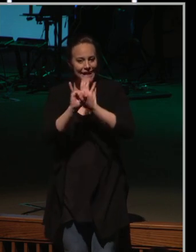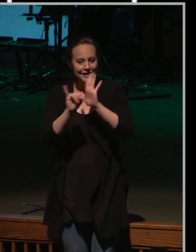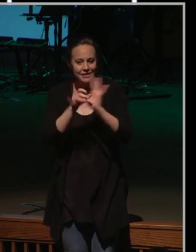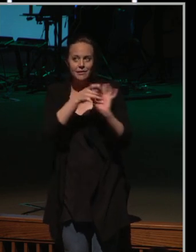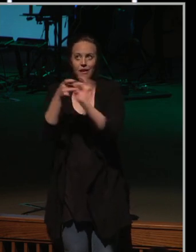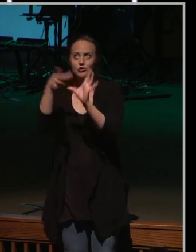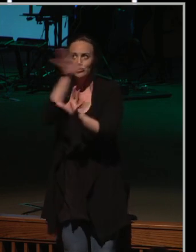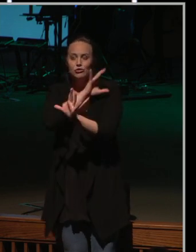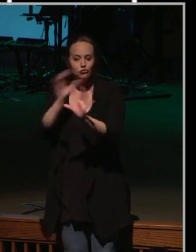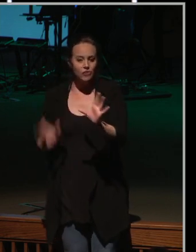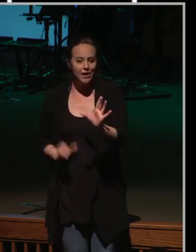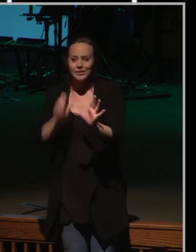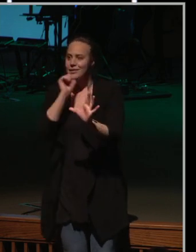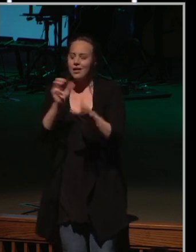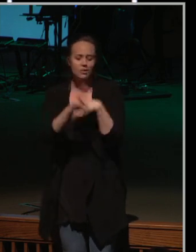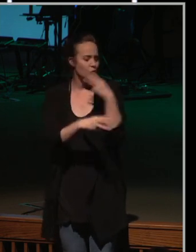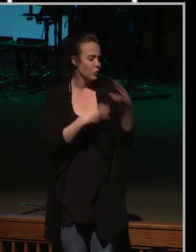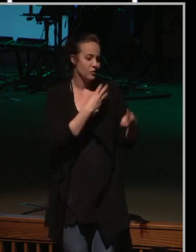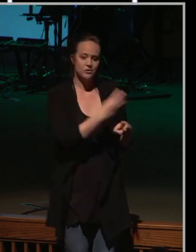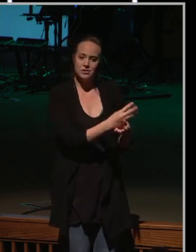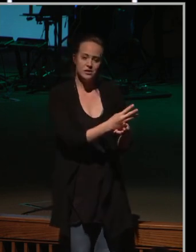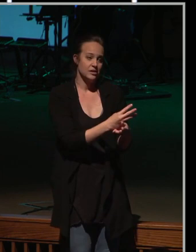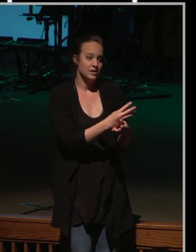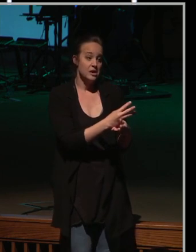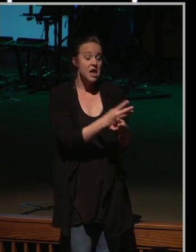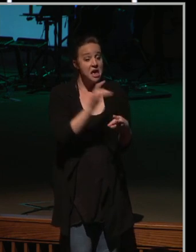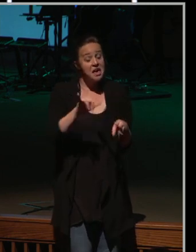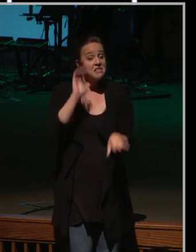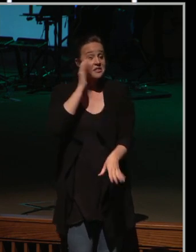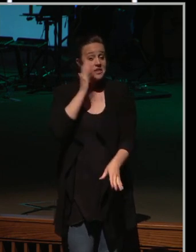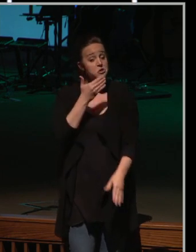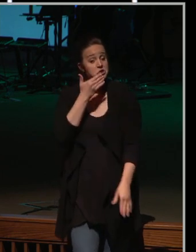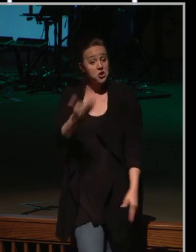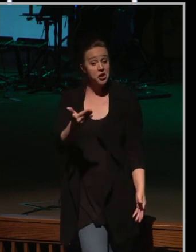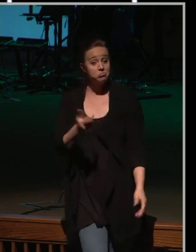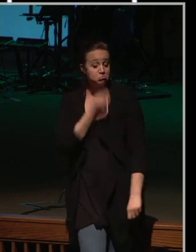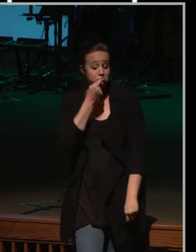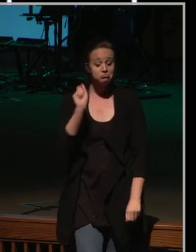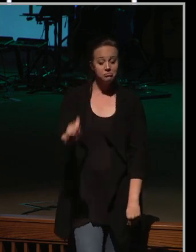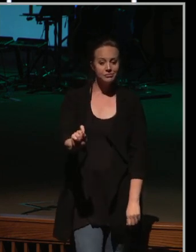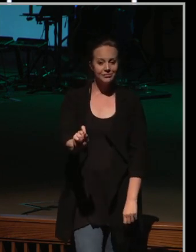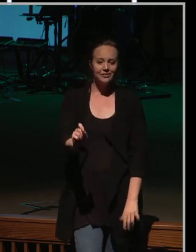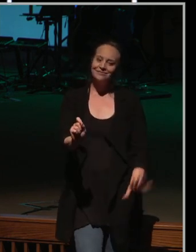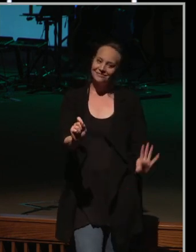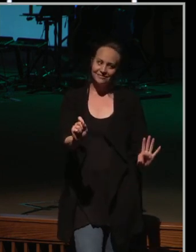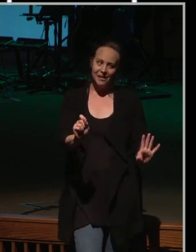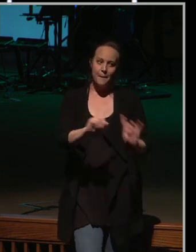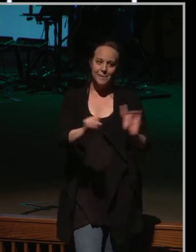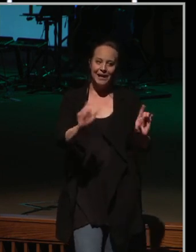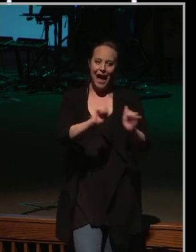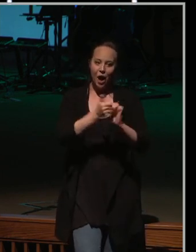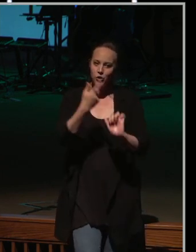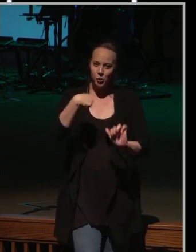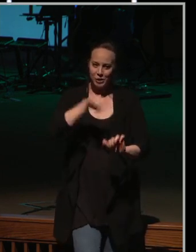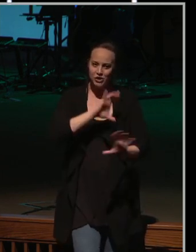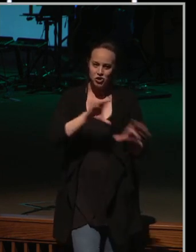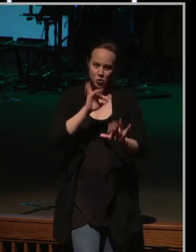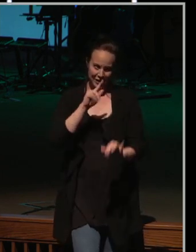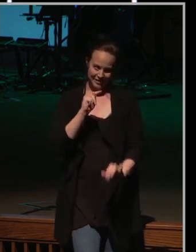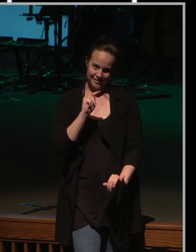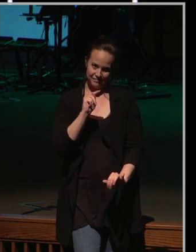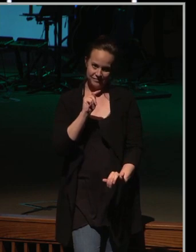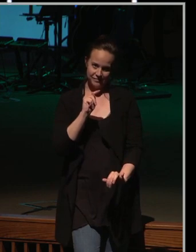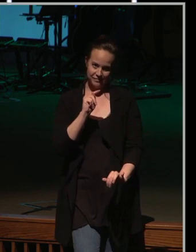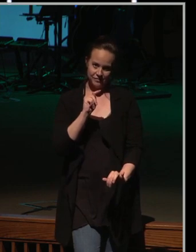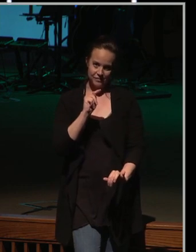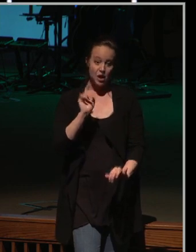Well, it sounds pretty good, but how do we actually do it? And that's what Paul turns his attention to next. And he's got two different